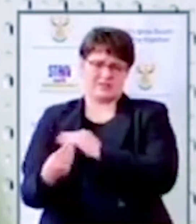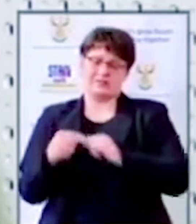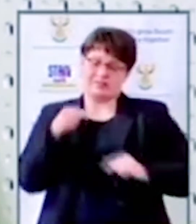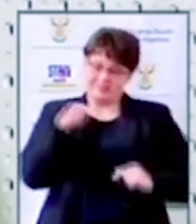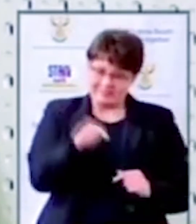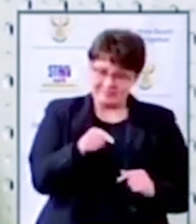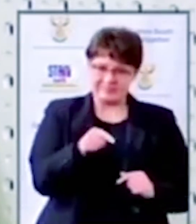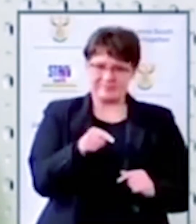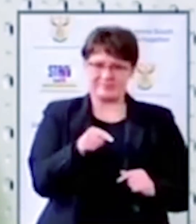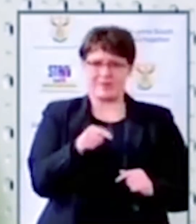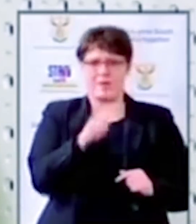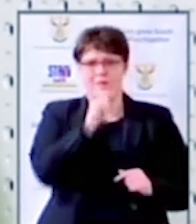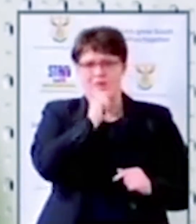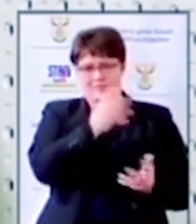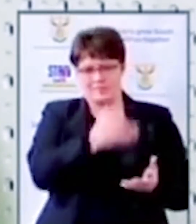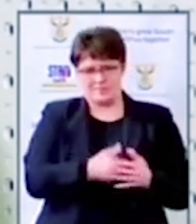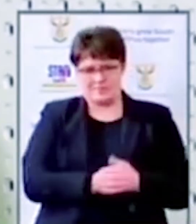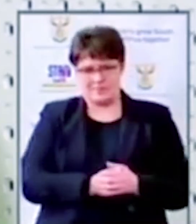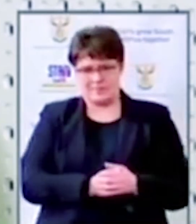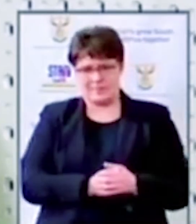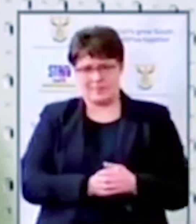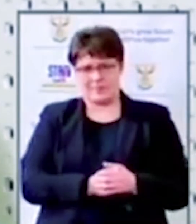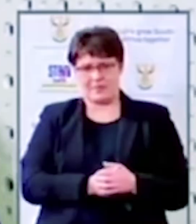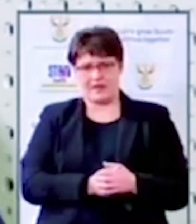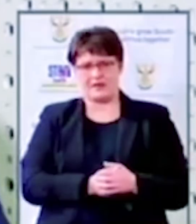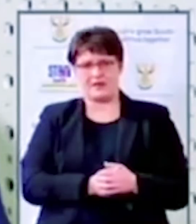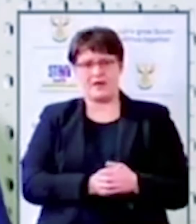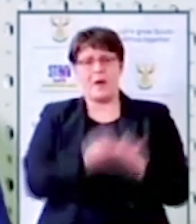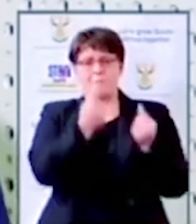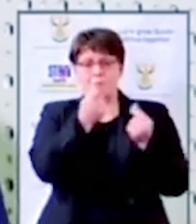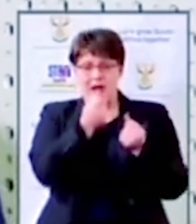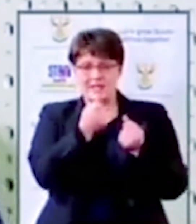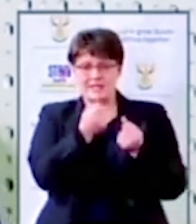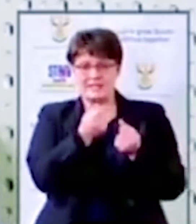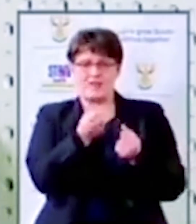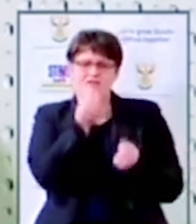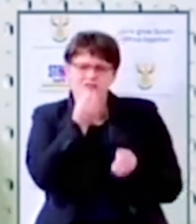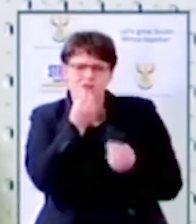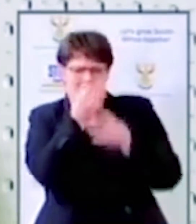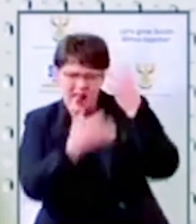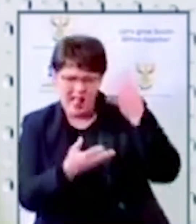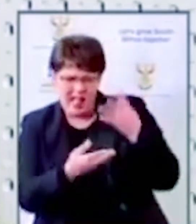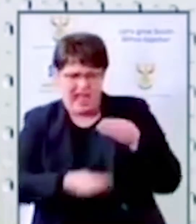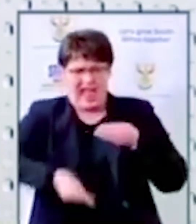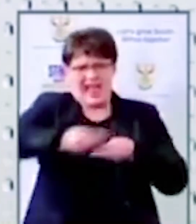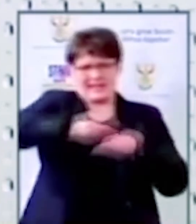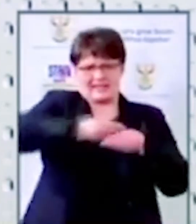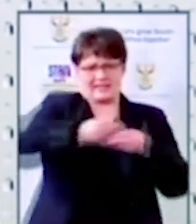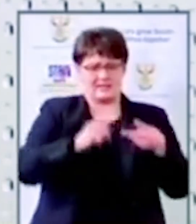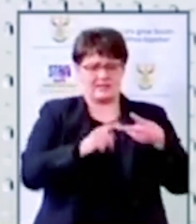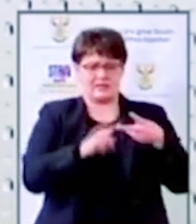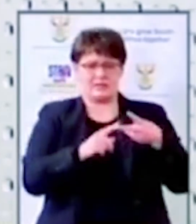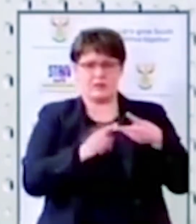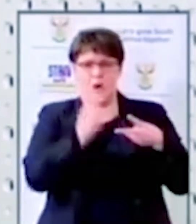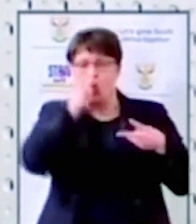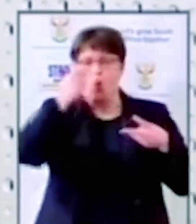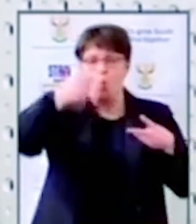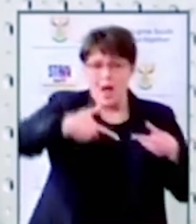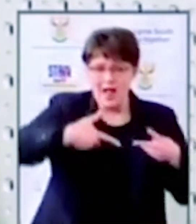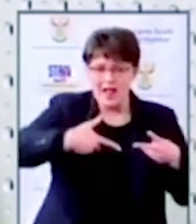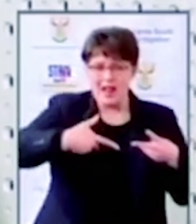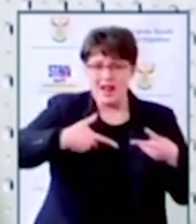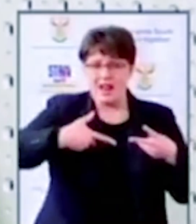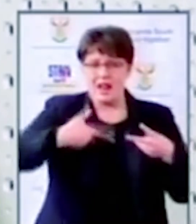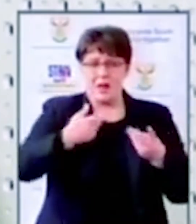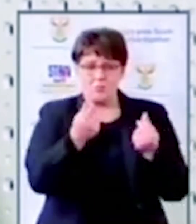this morning. Commodity price increases and a weaker oil price have softened